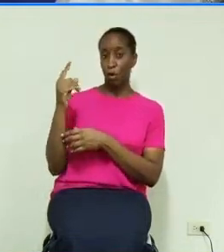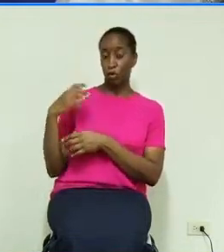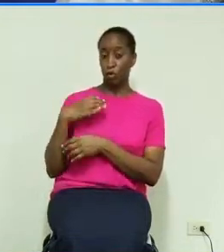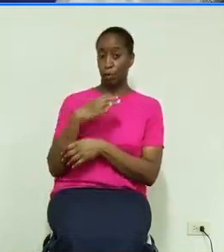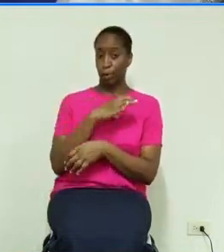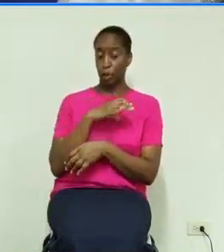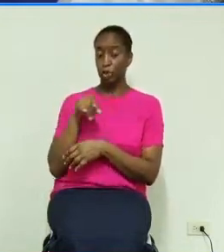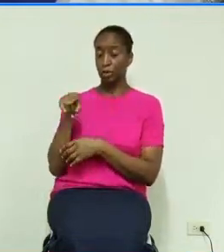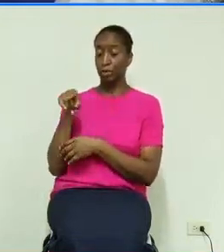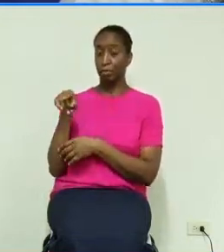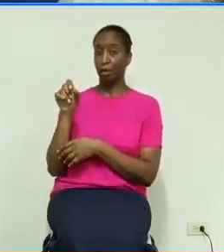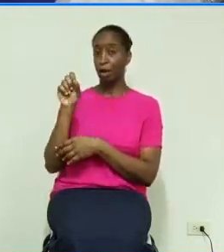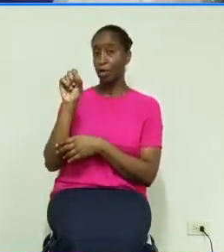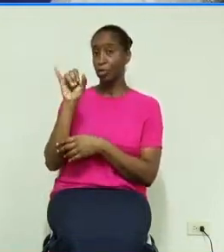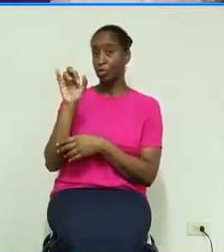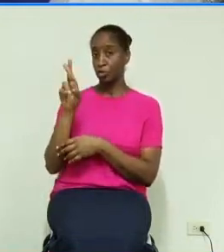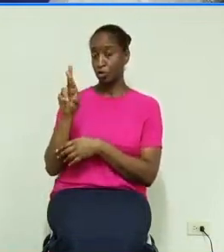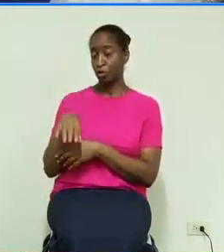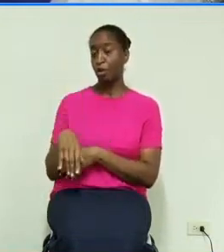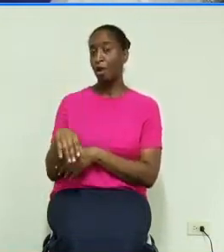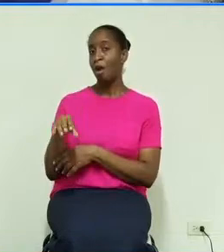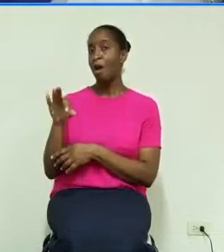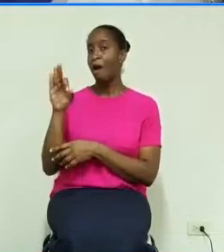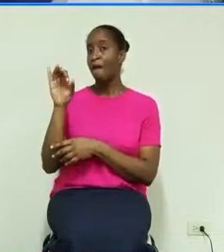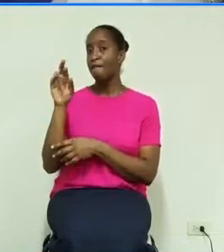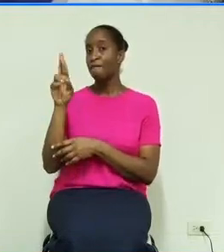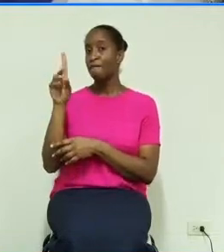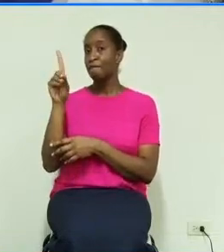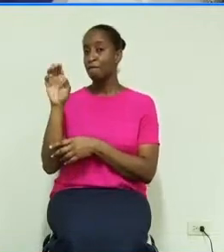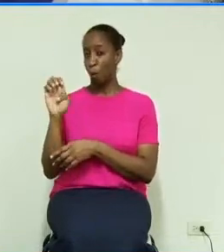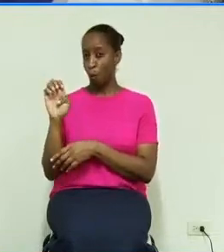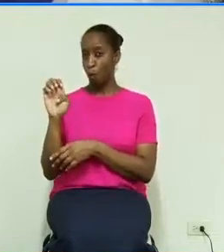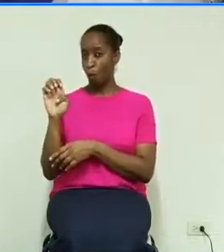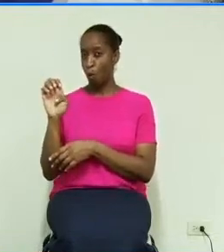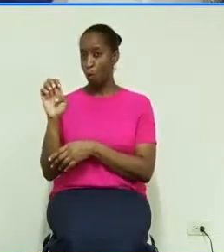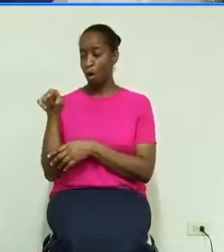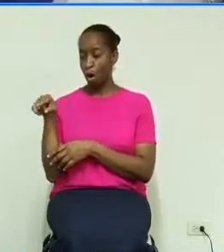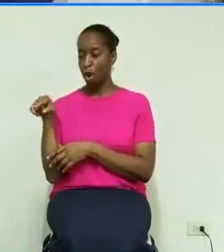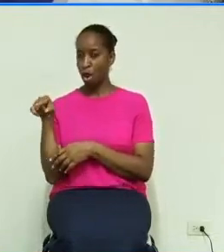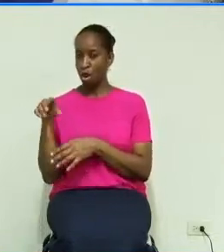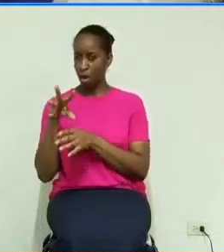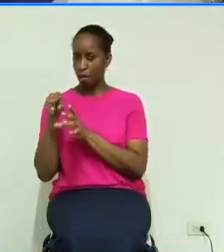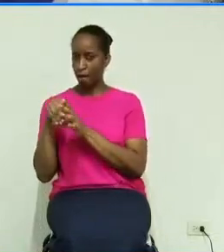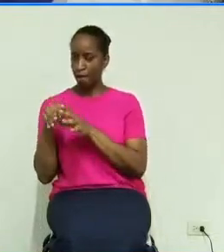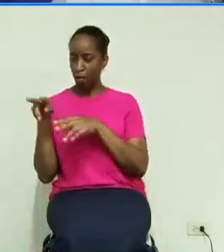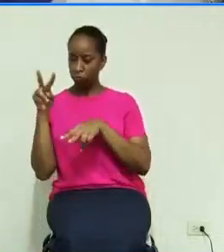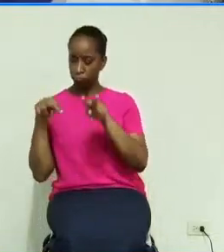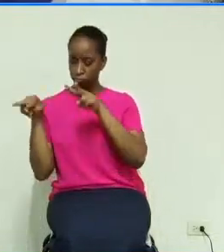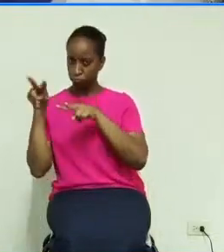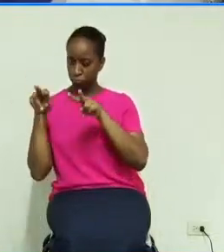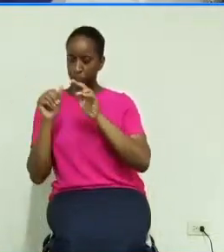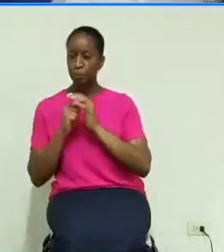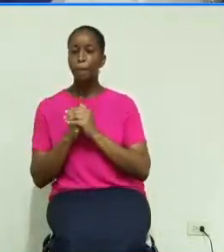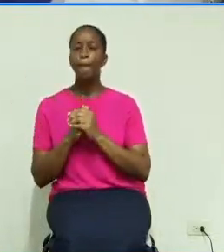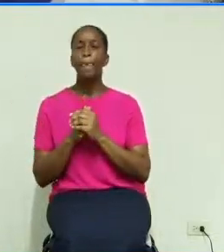if I may repeat, 12 senators to be appointed by the Prime Minister,